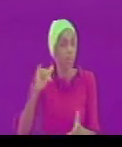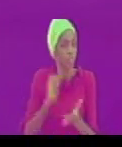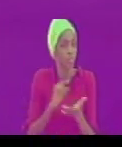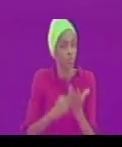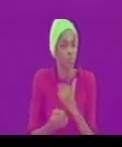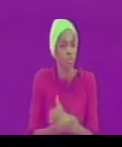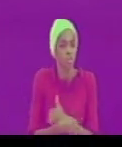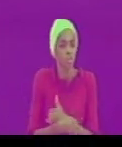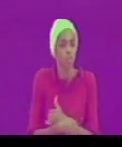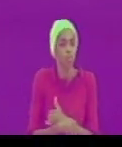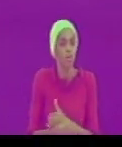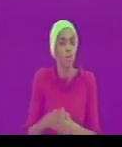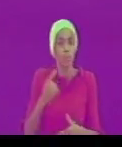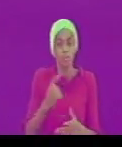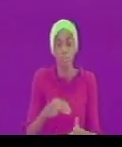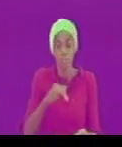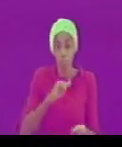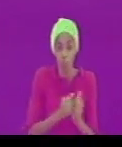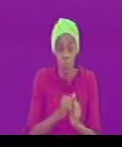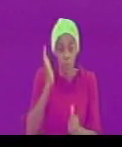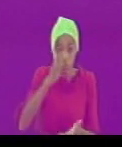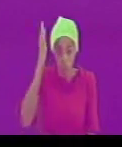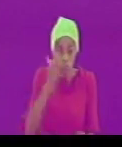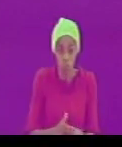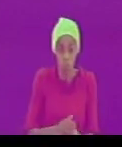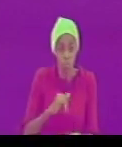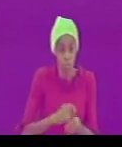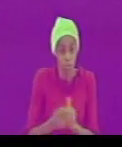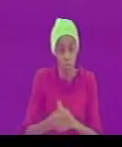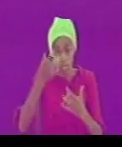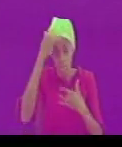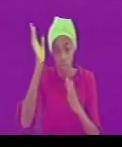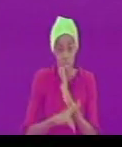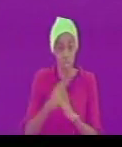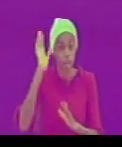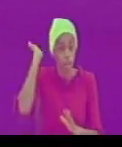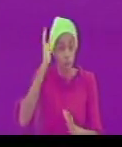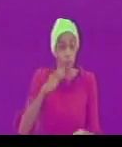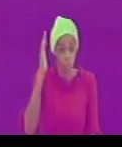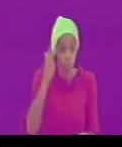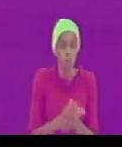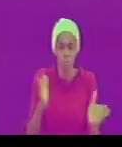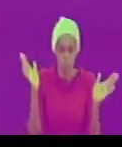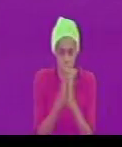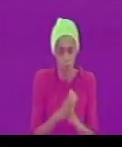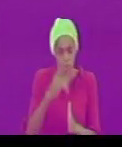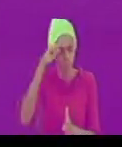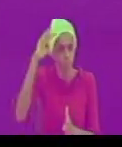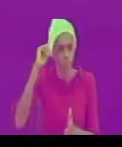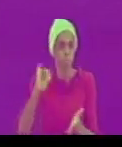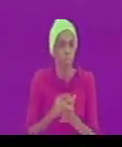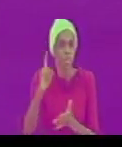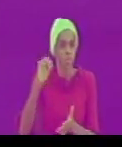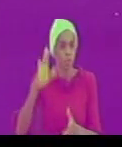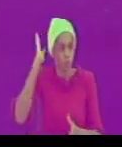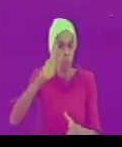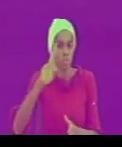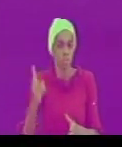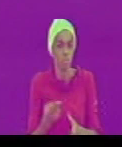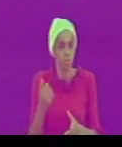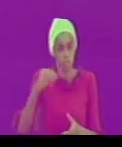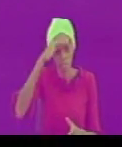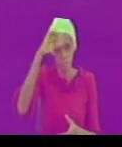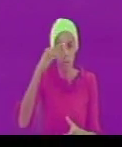your mouth and pray that God, you will use our man of God the way you have never used him before. We know what you did in Akwa Ibom. You will do greater